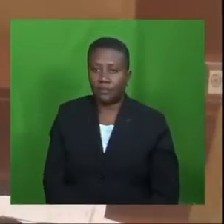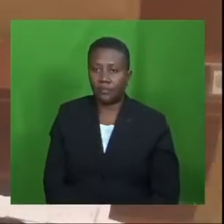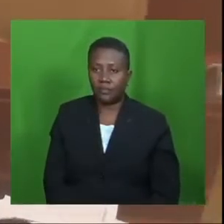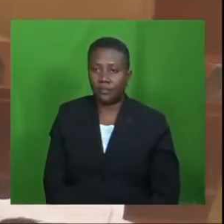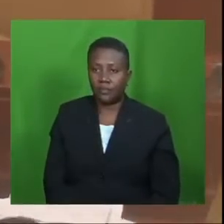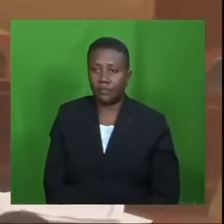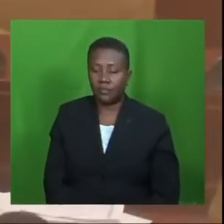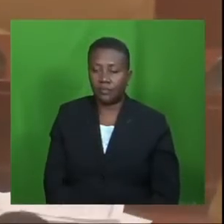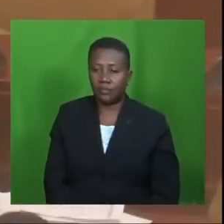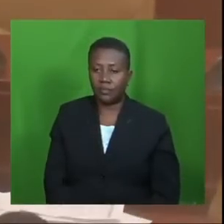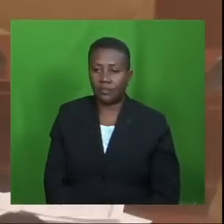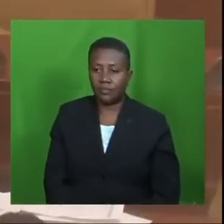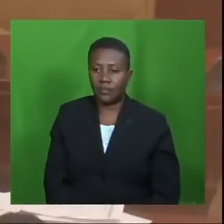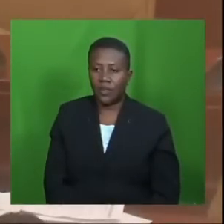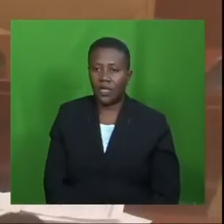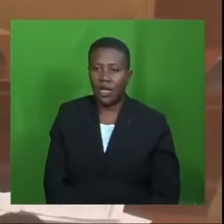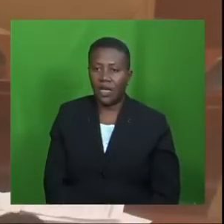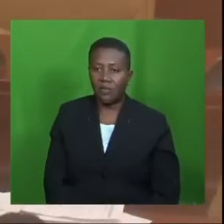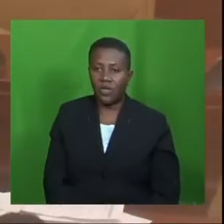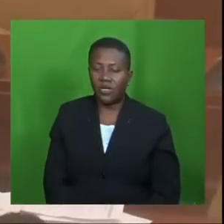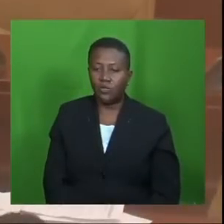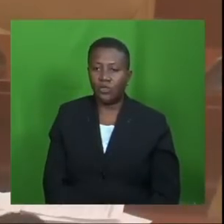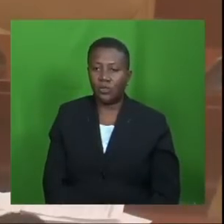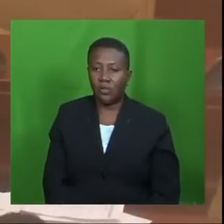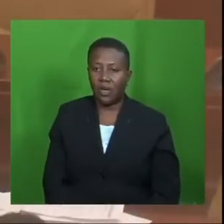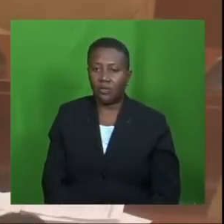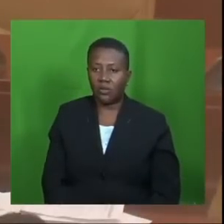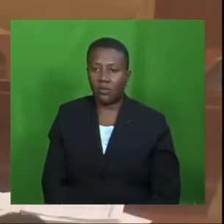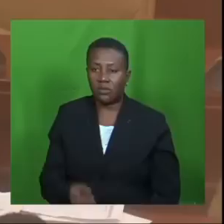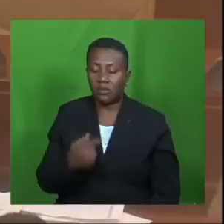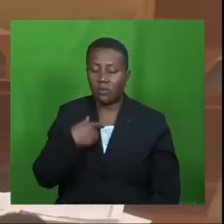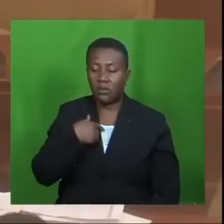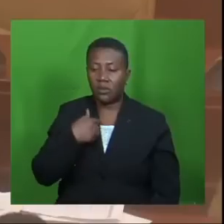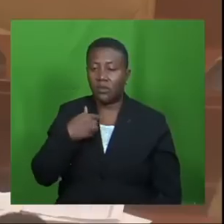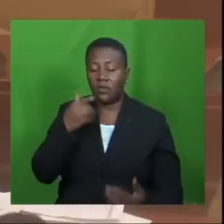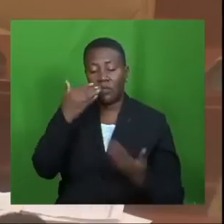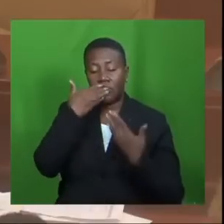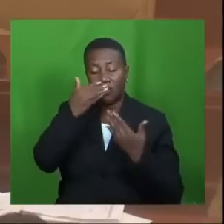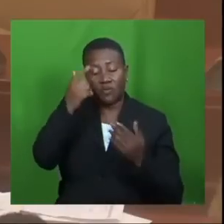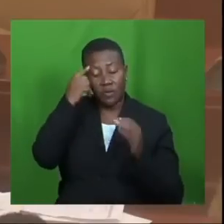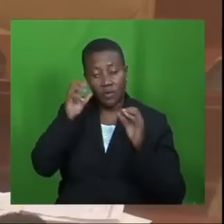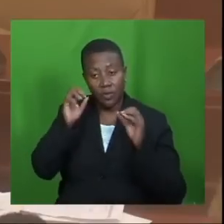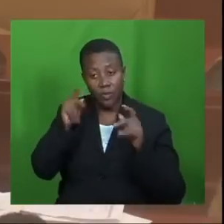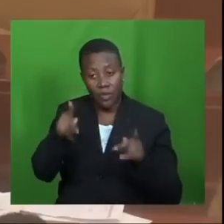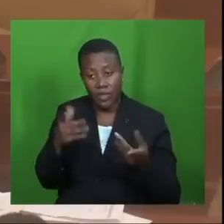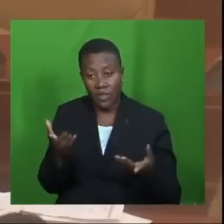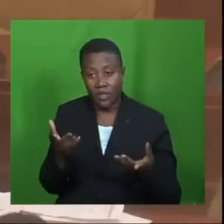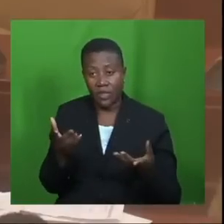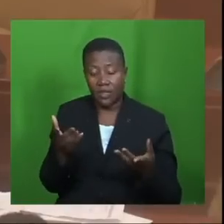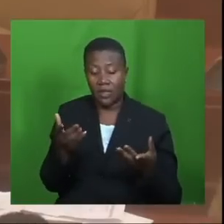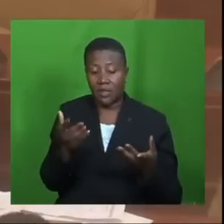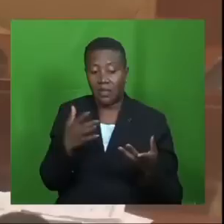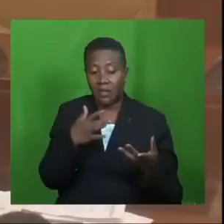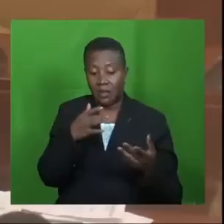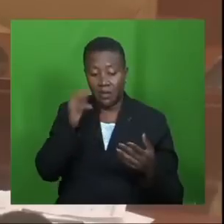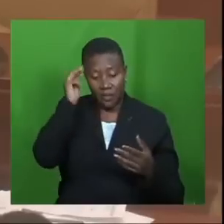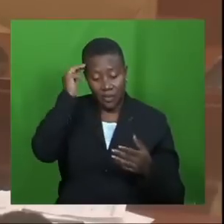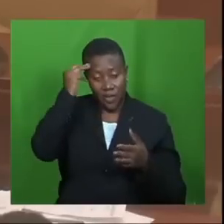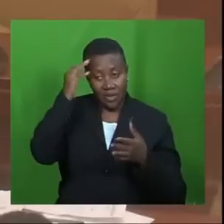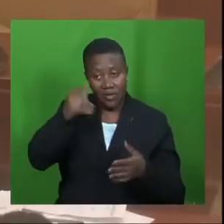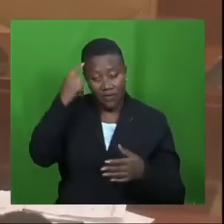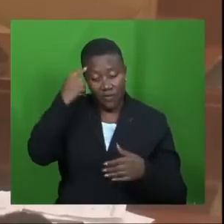Thank you very much, Mr. Speaker, for the opportunity to contribute to the statement ably made by the Minister for Youth and